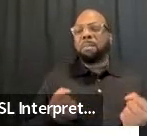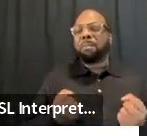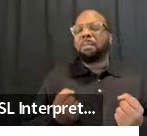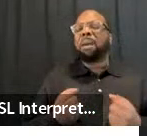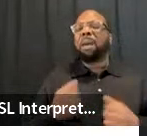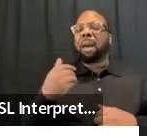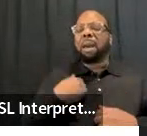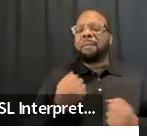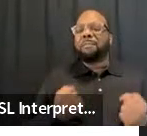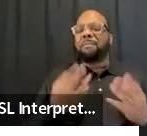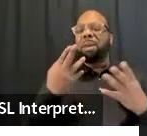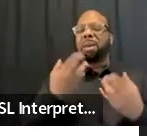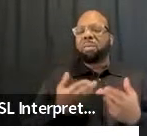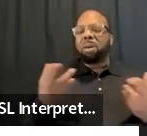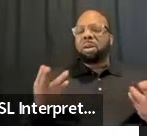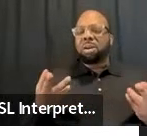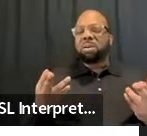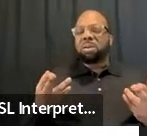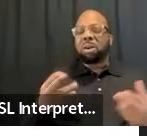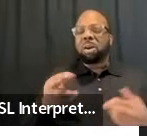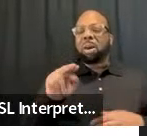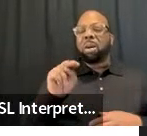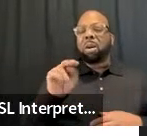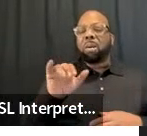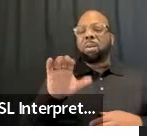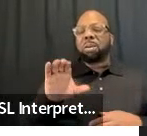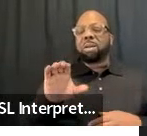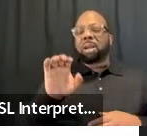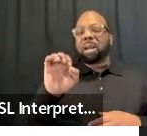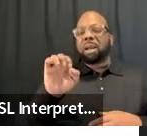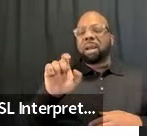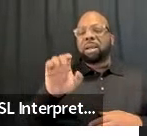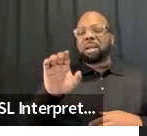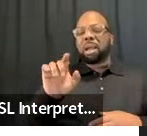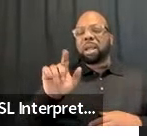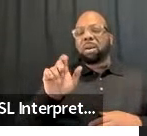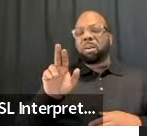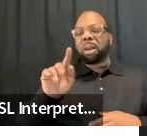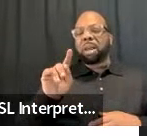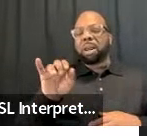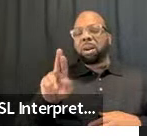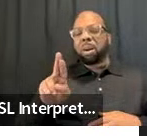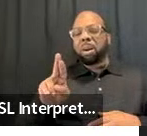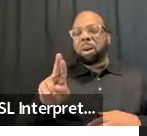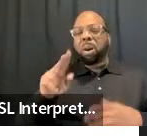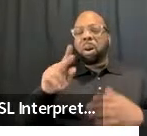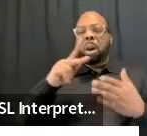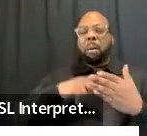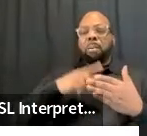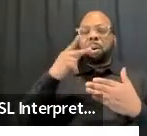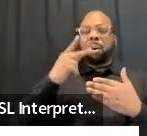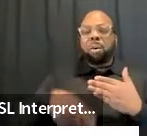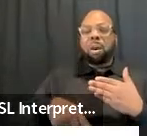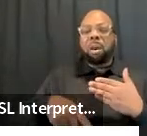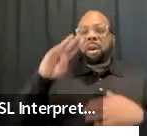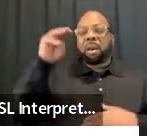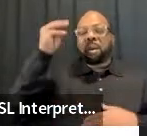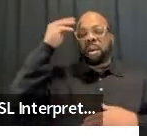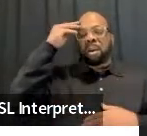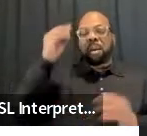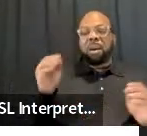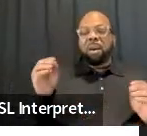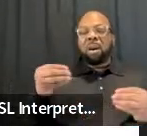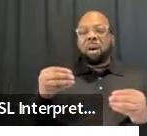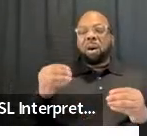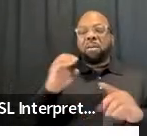of the key ones being New York City Accelerator. The Accelerator is a program of the Mayor's Office of Climate and Environmental Justice